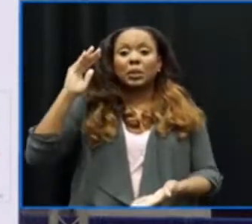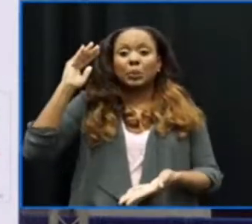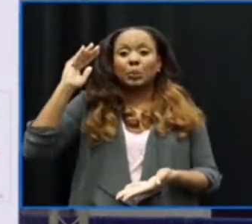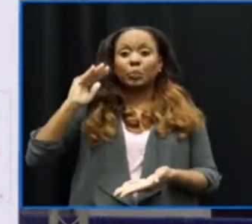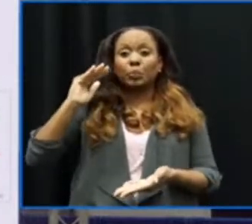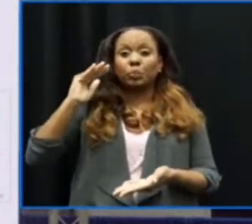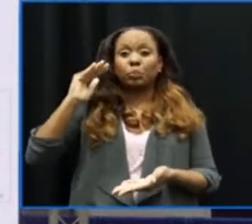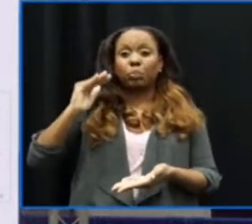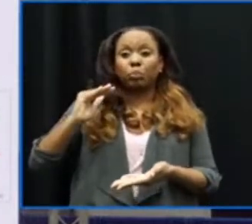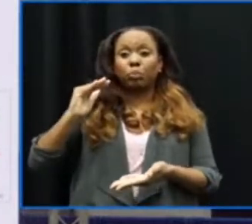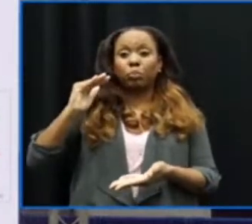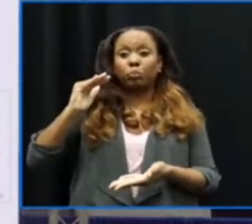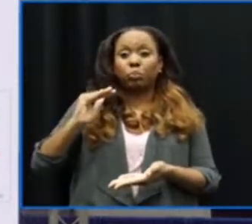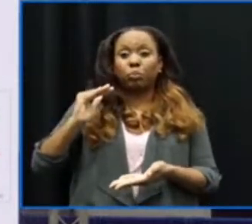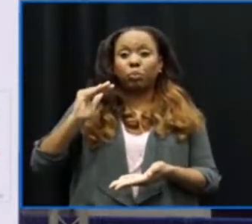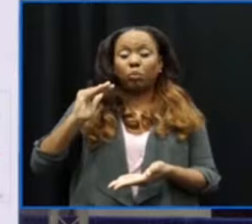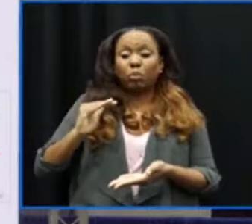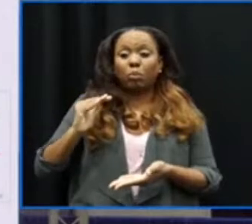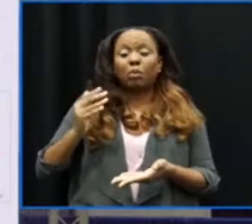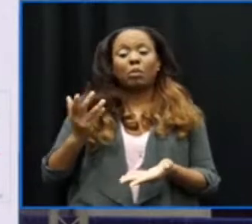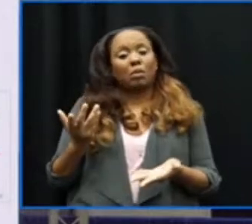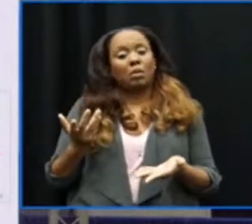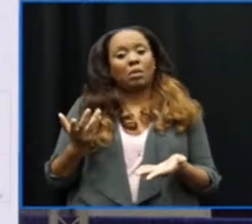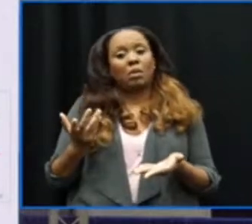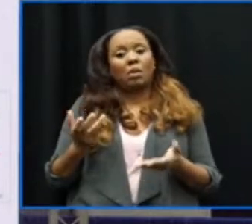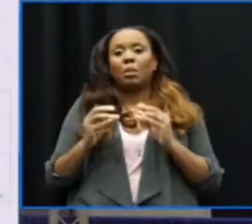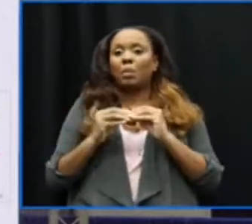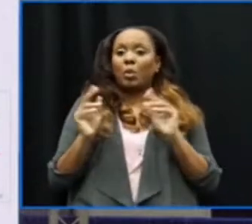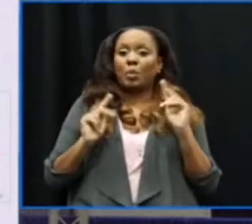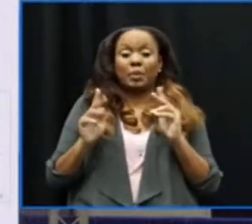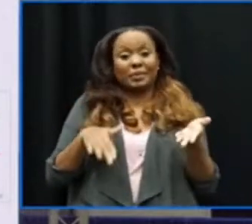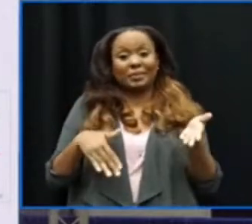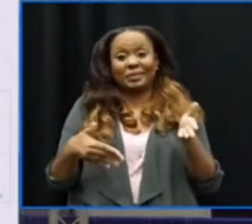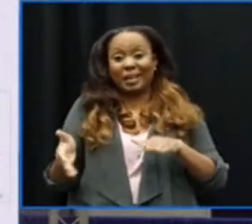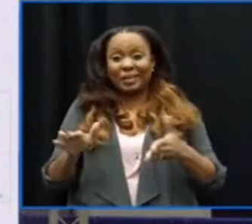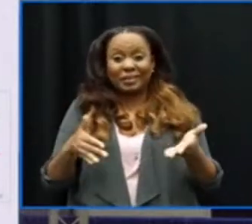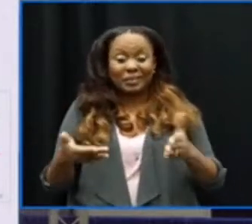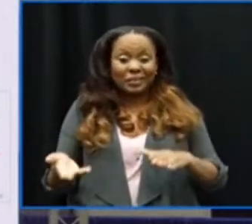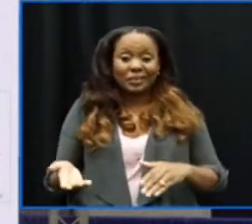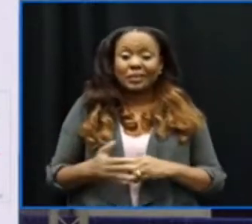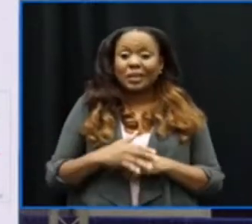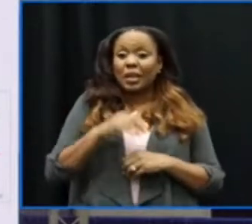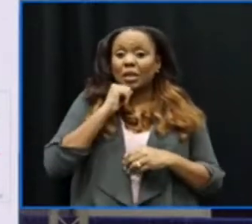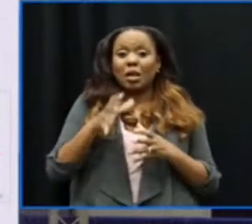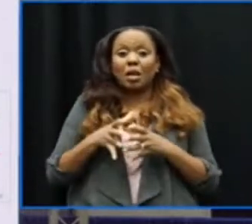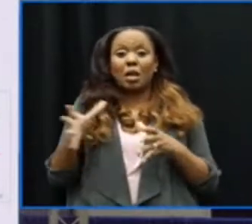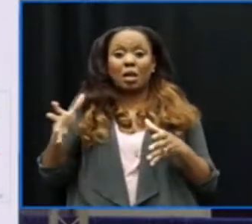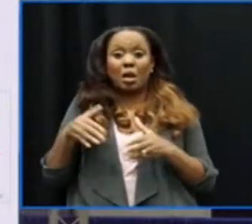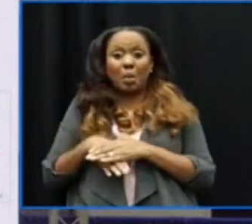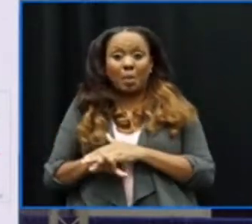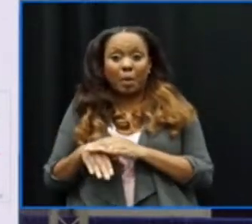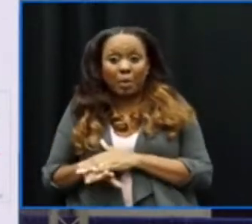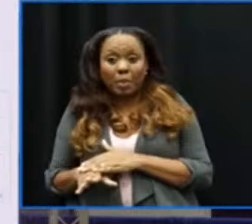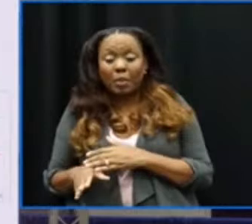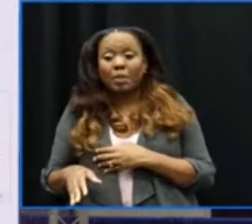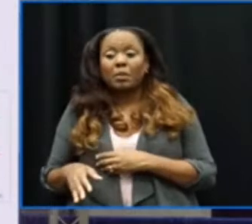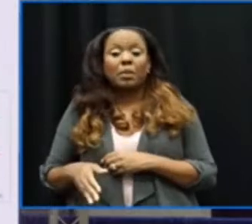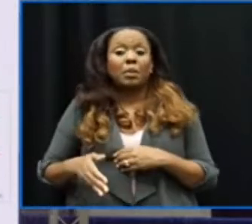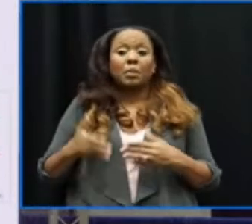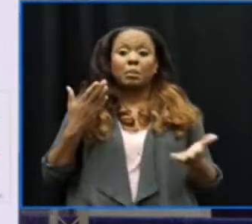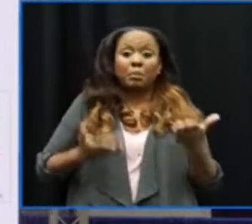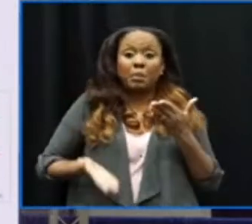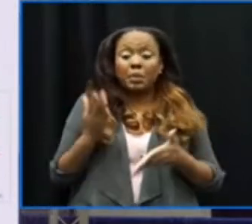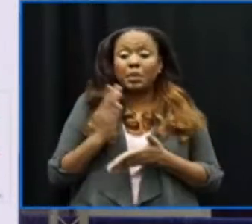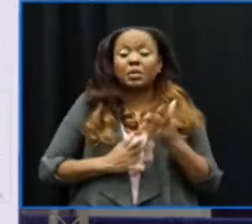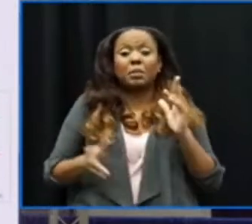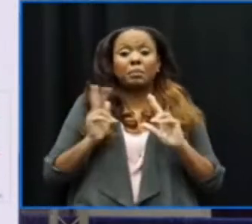births. We see no reason to assume anything different. Migration is a possibility. If the